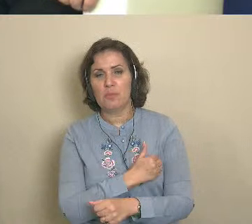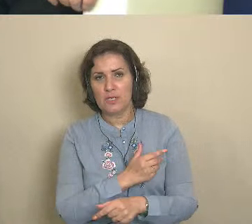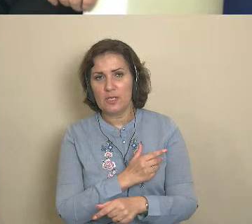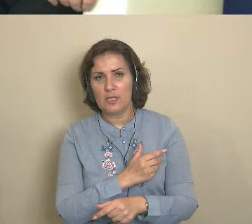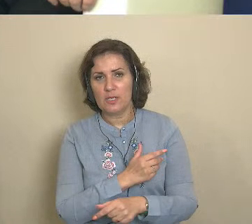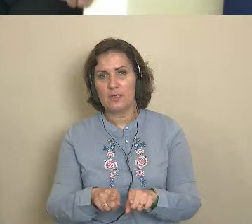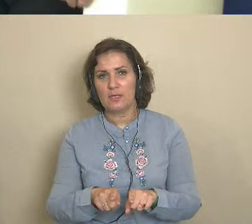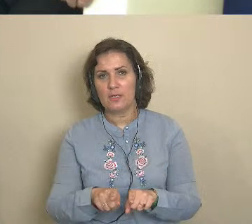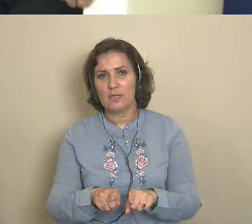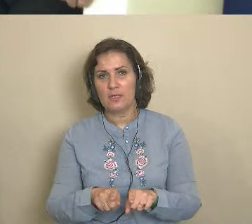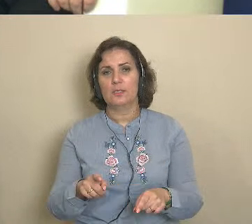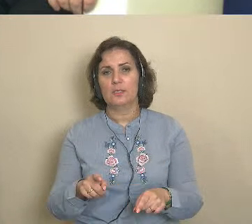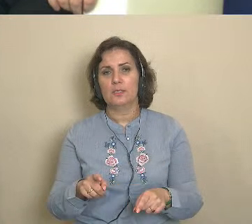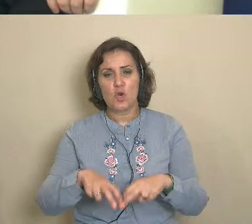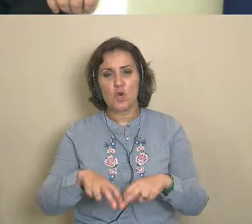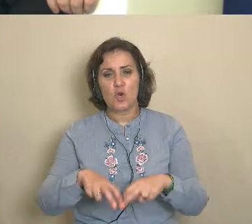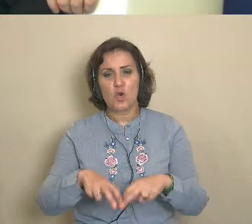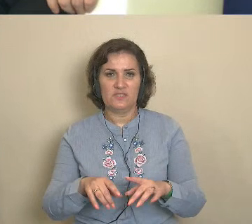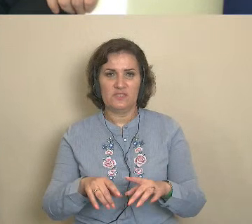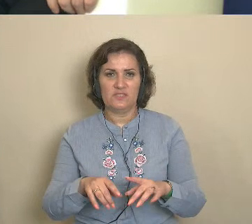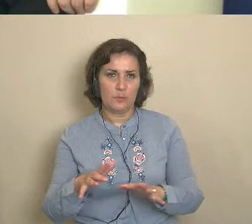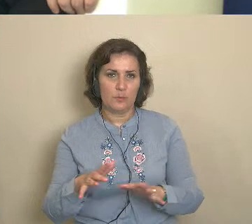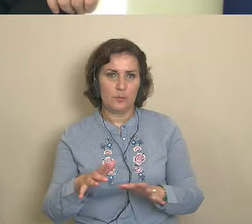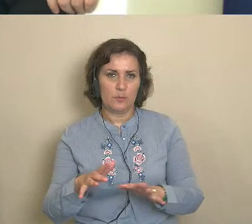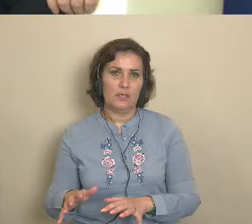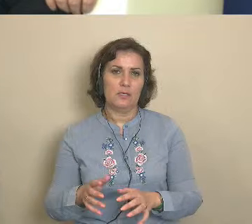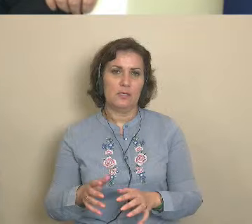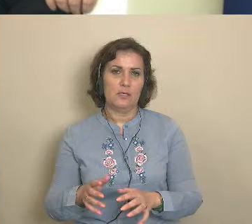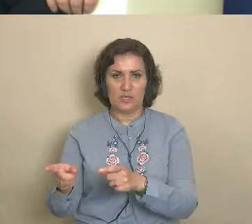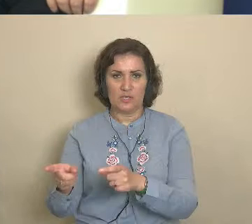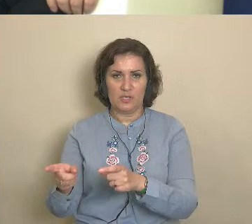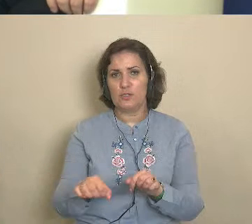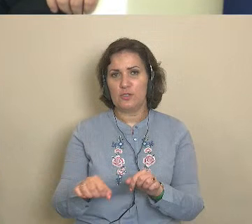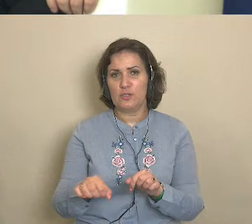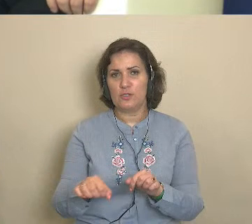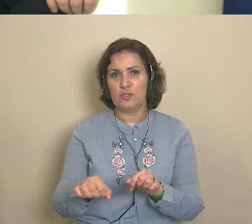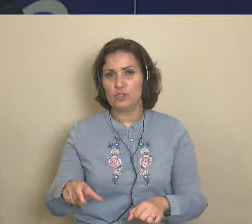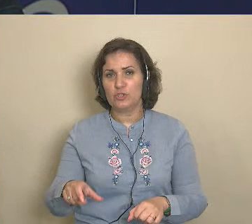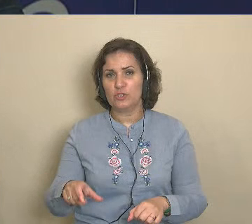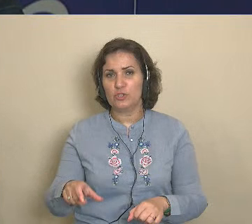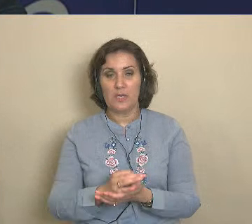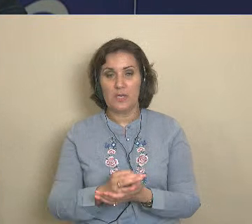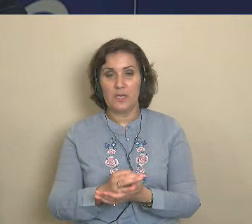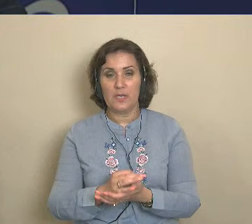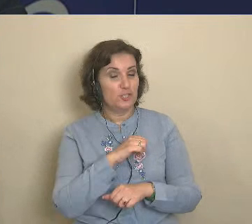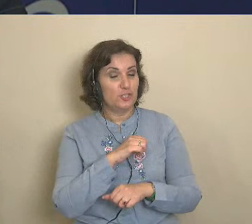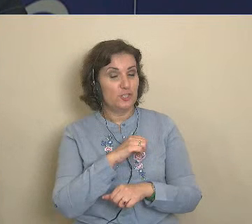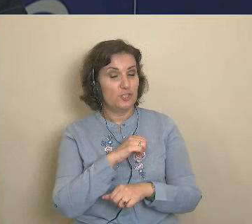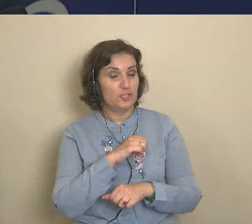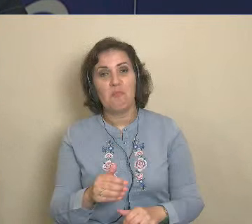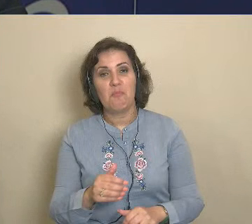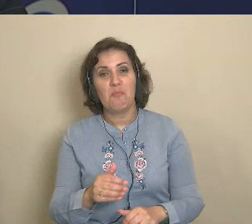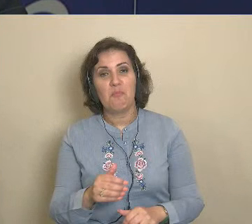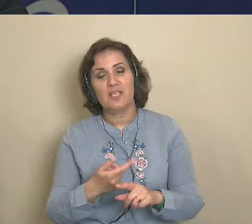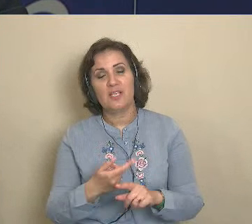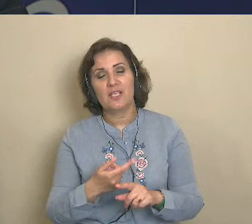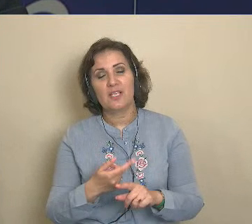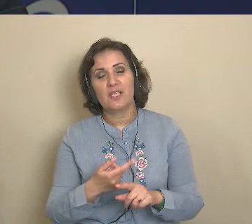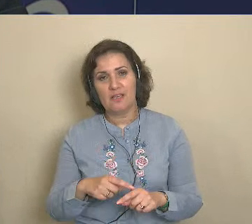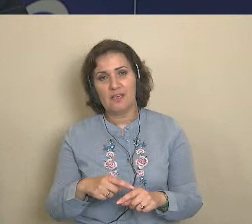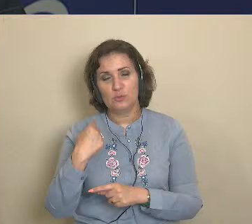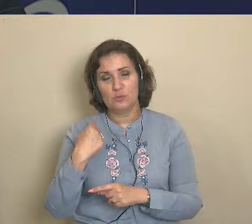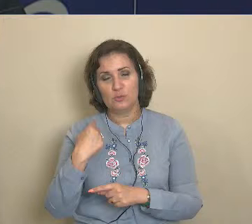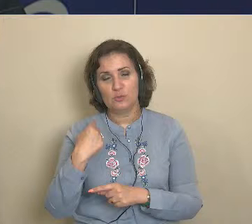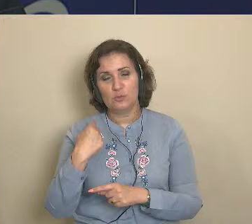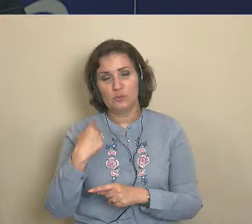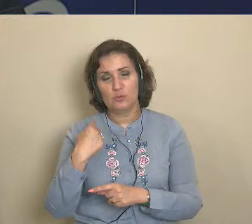they sincerely willing to investigate all these cases and make them liable? Well,